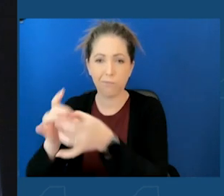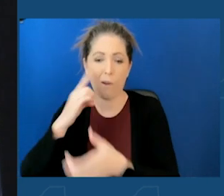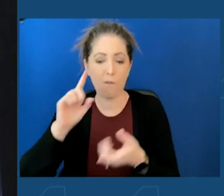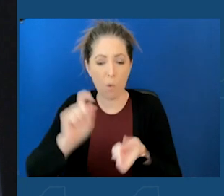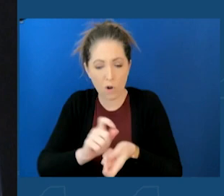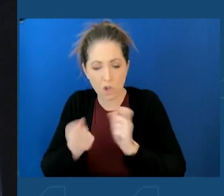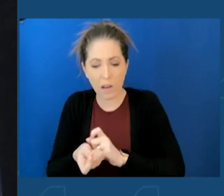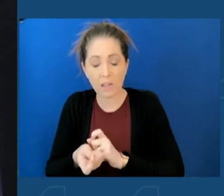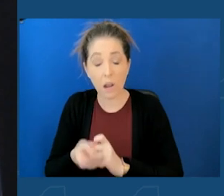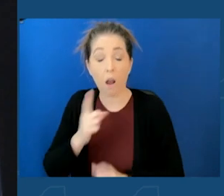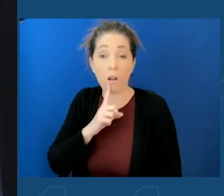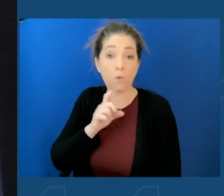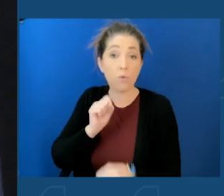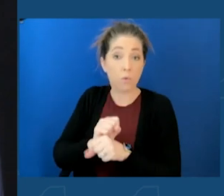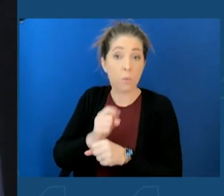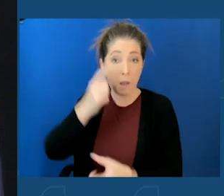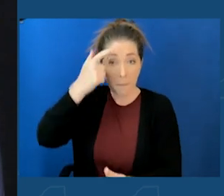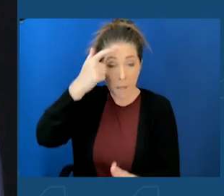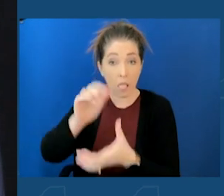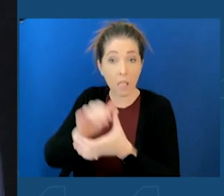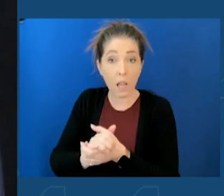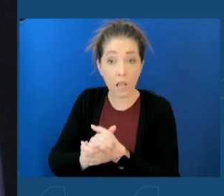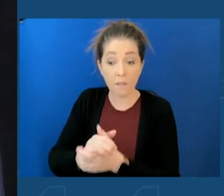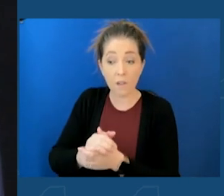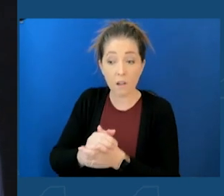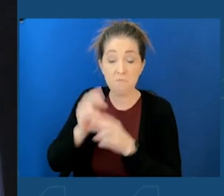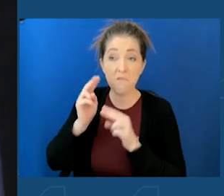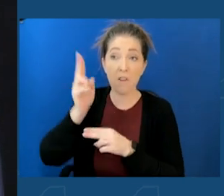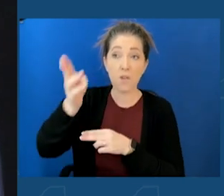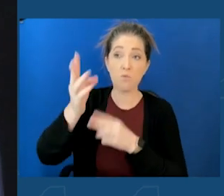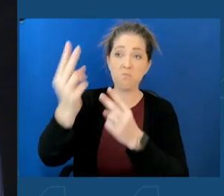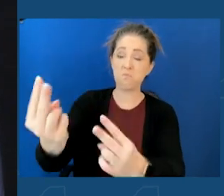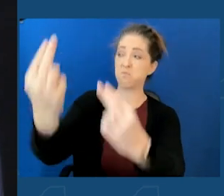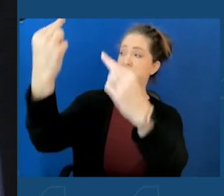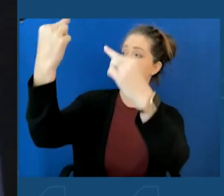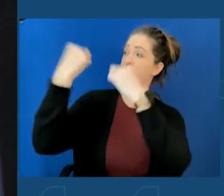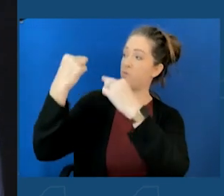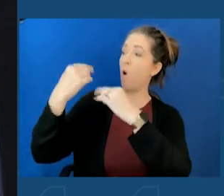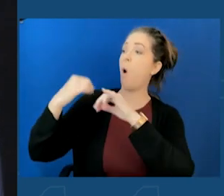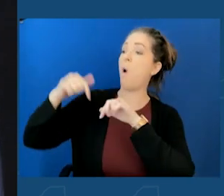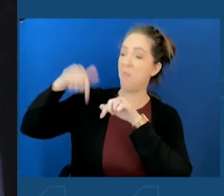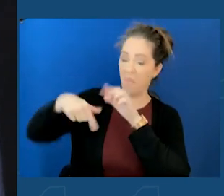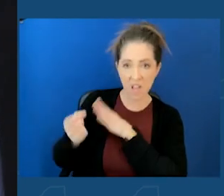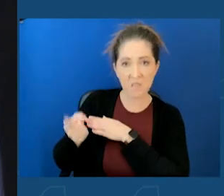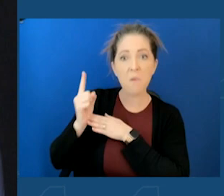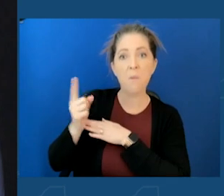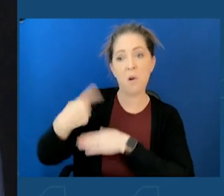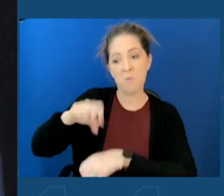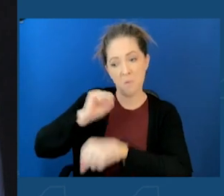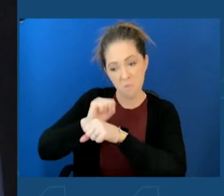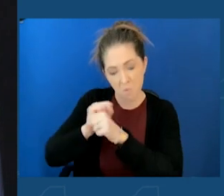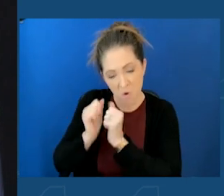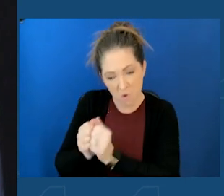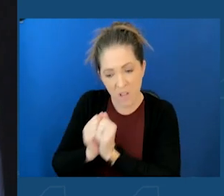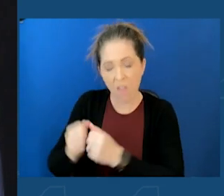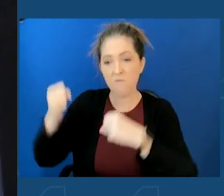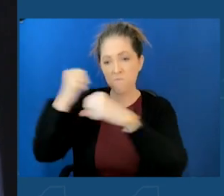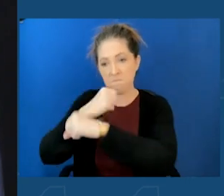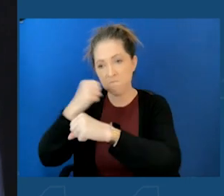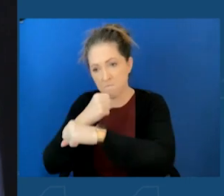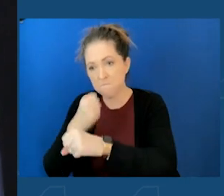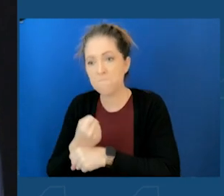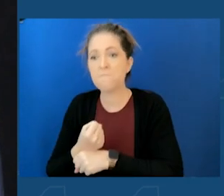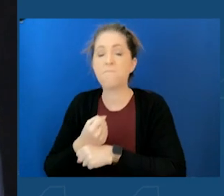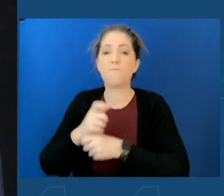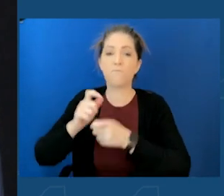back upon at this moment as a moment when we worked together, we fought together, and we made meaningful,